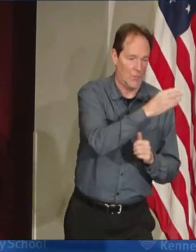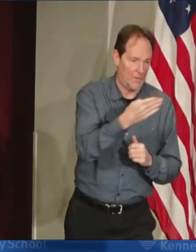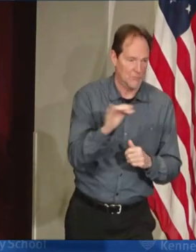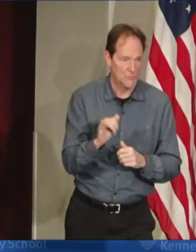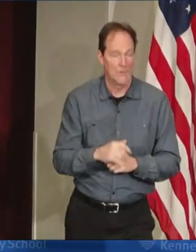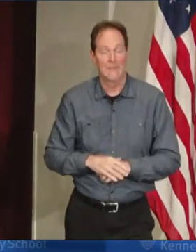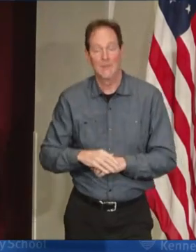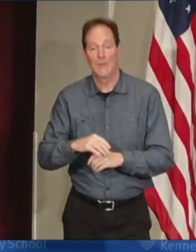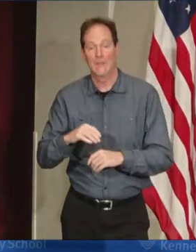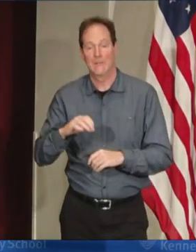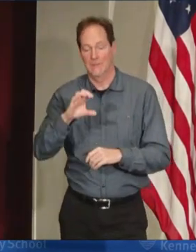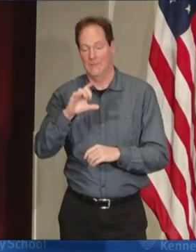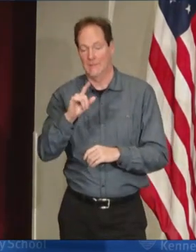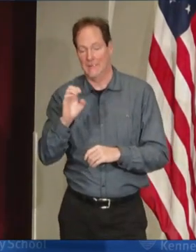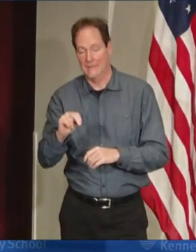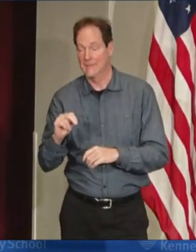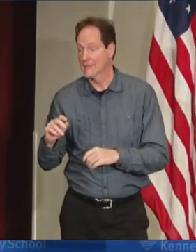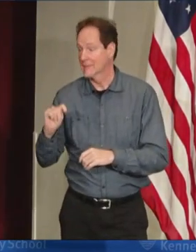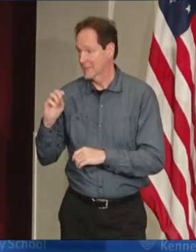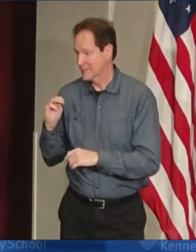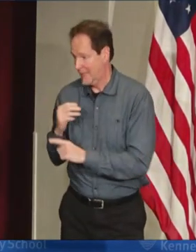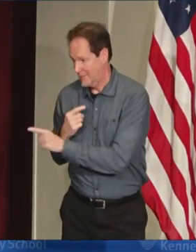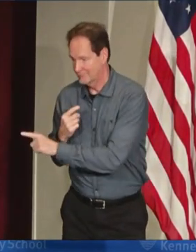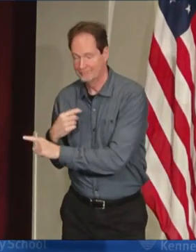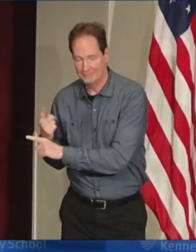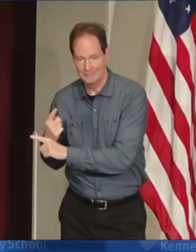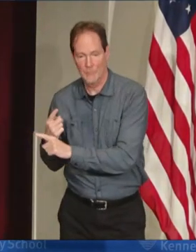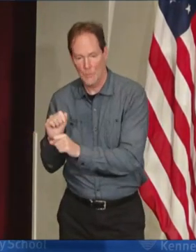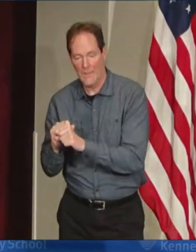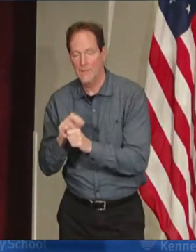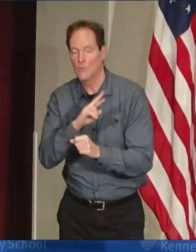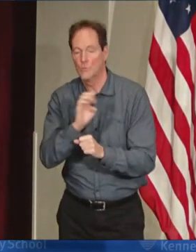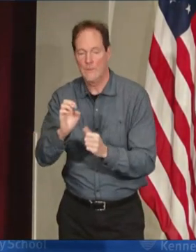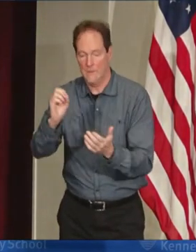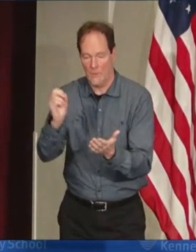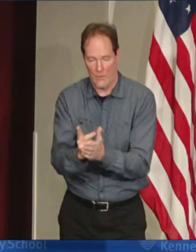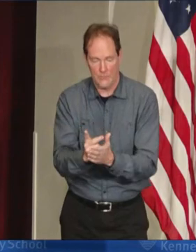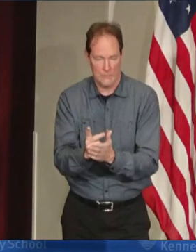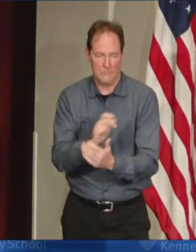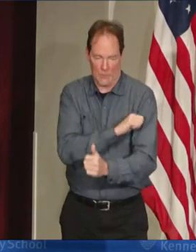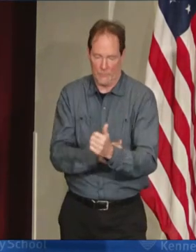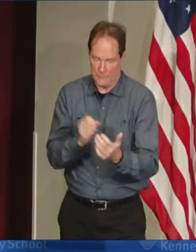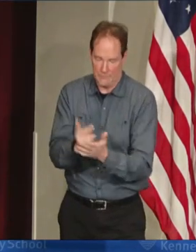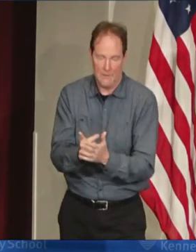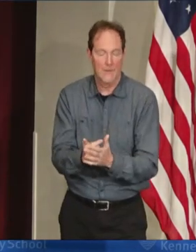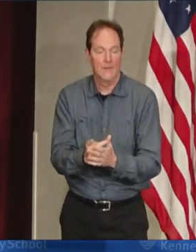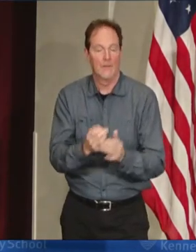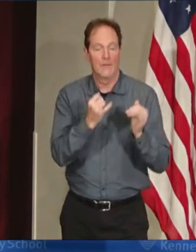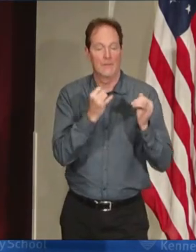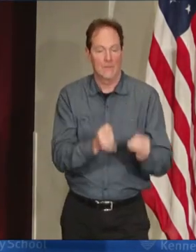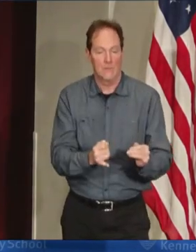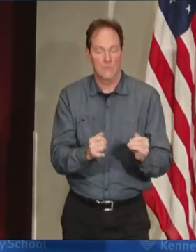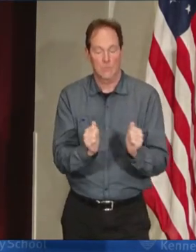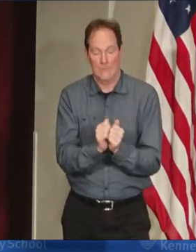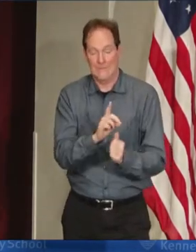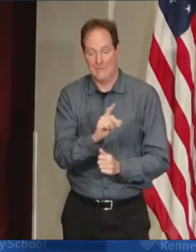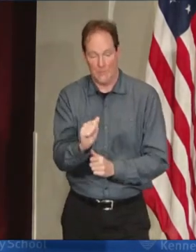story was Tom and I were working on the reauthorization of the Individuals with Disabilities Education Act. In